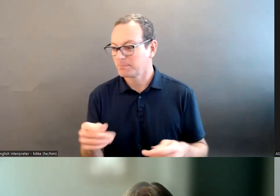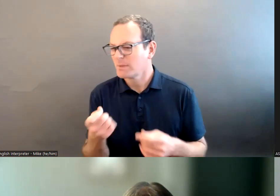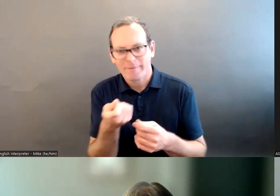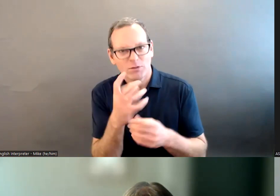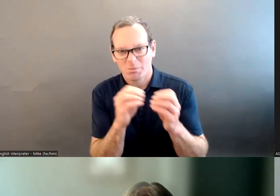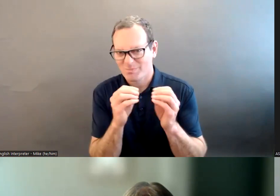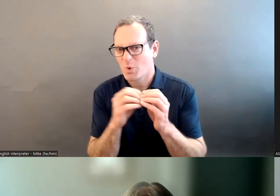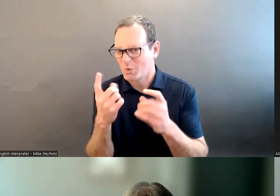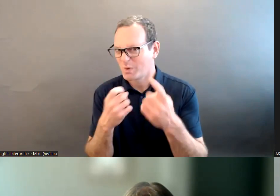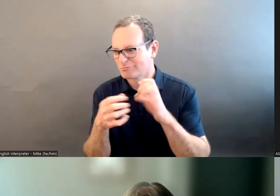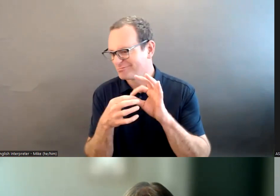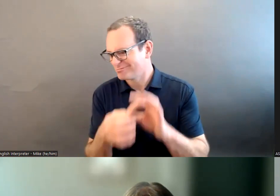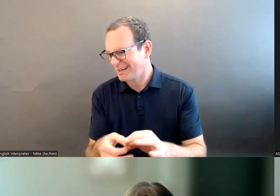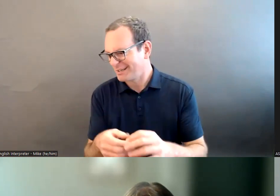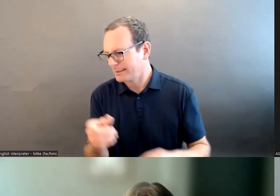questions here.